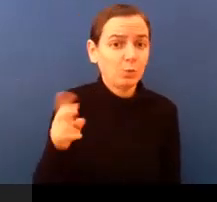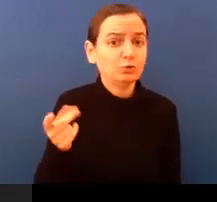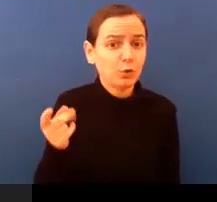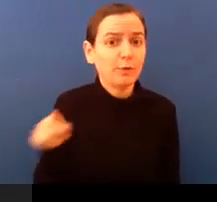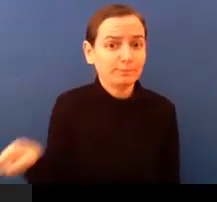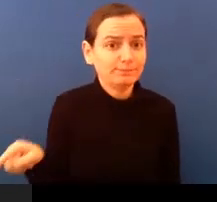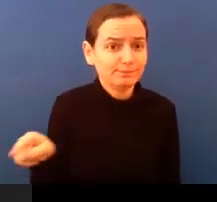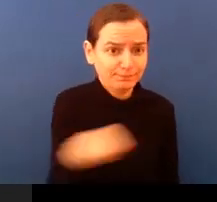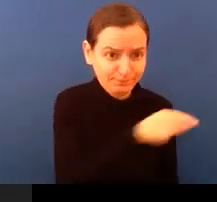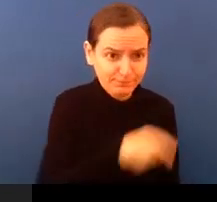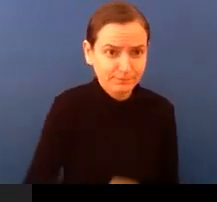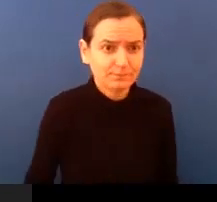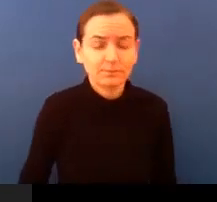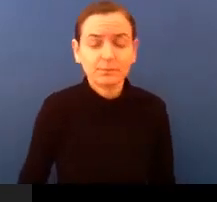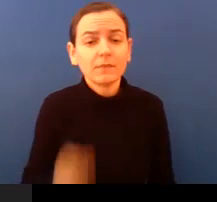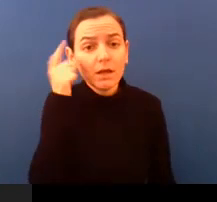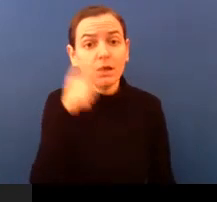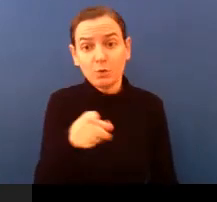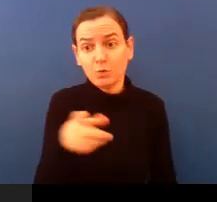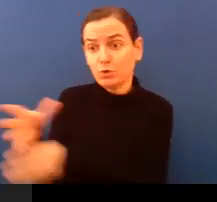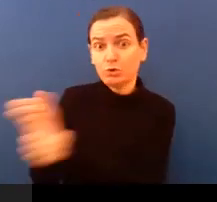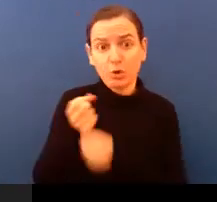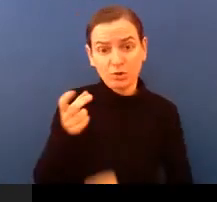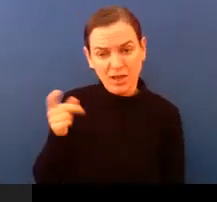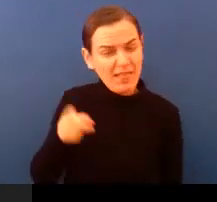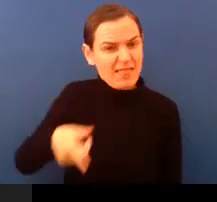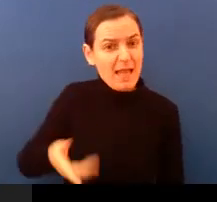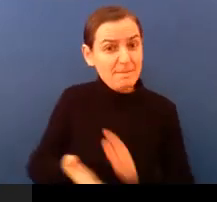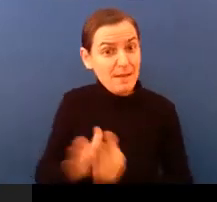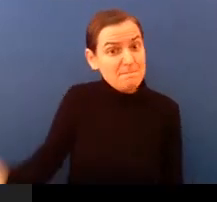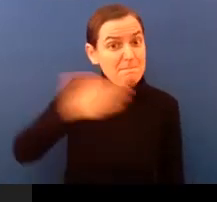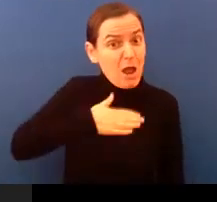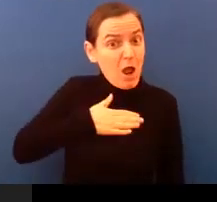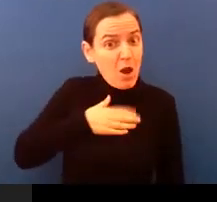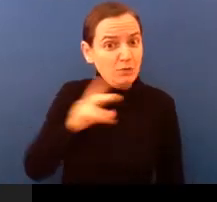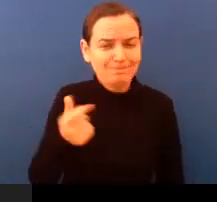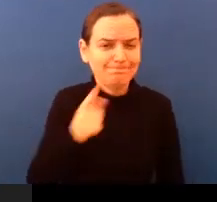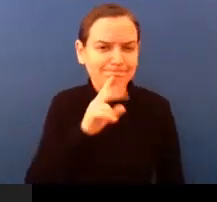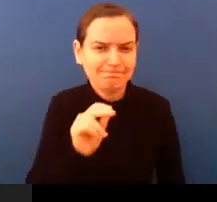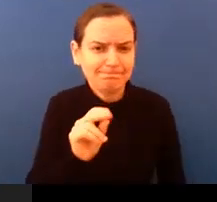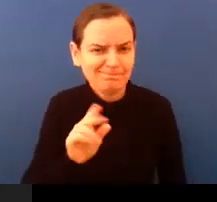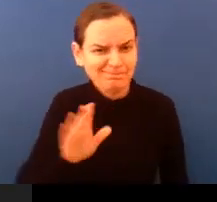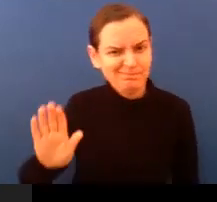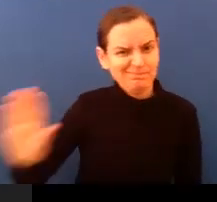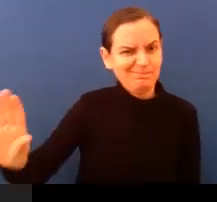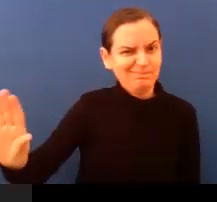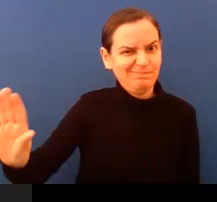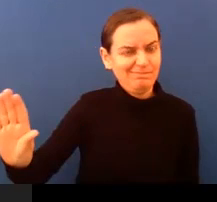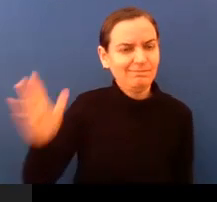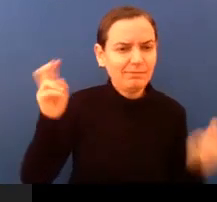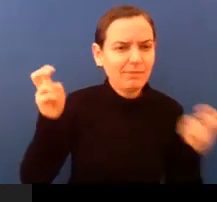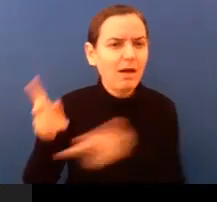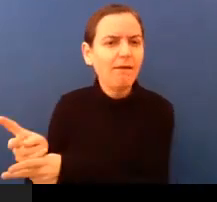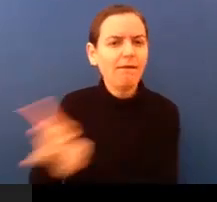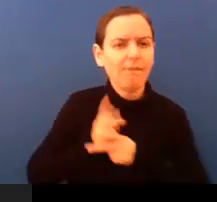of the dog and you don't have legal ownership of the dog. Others, once the dog is through its training, it is your